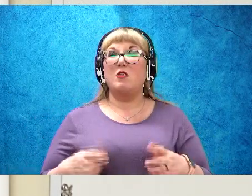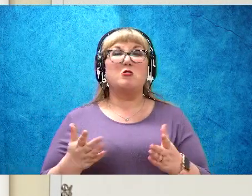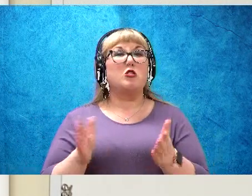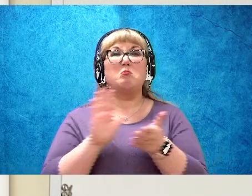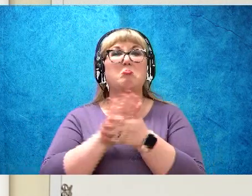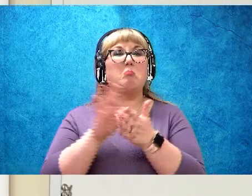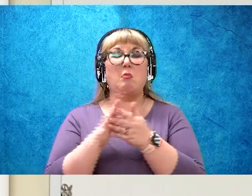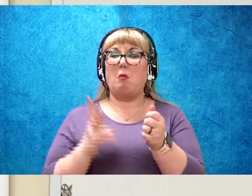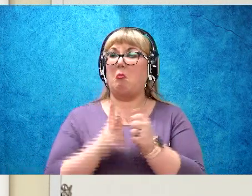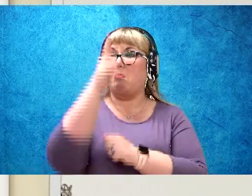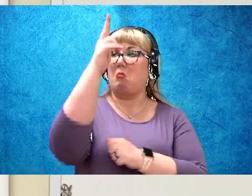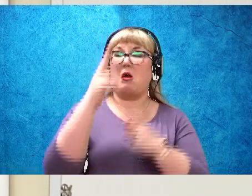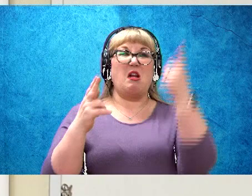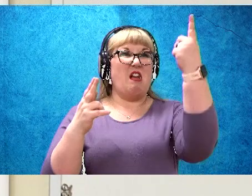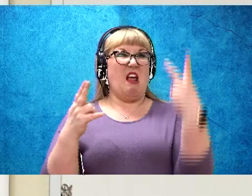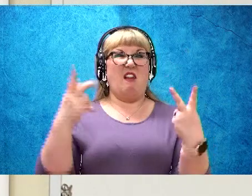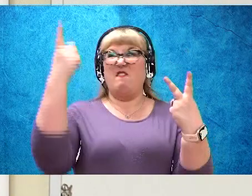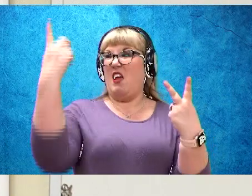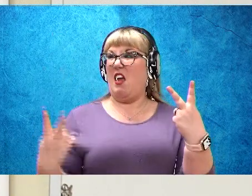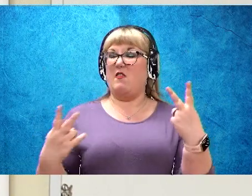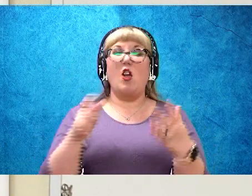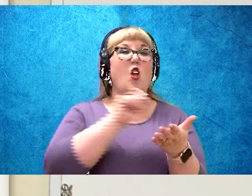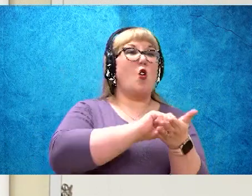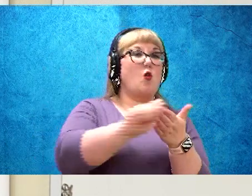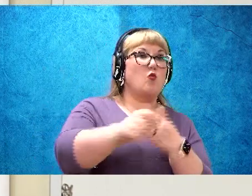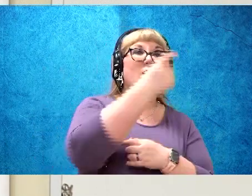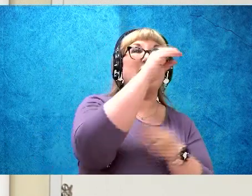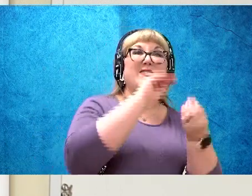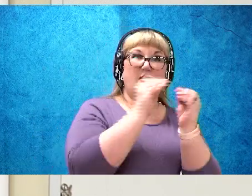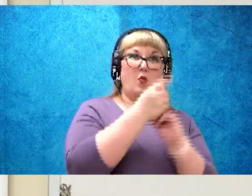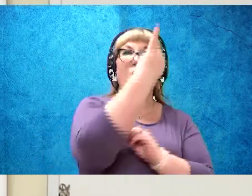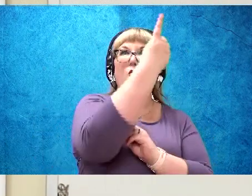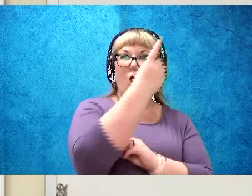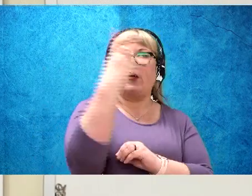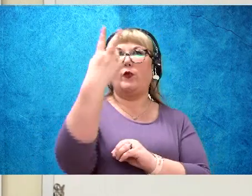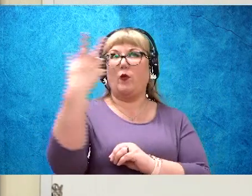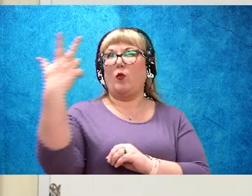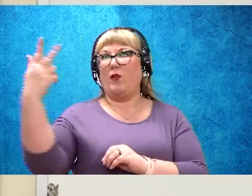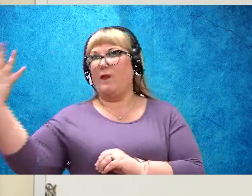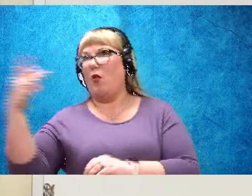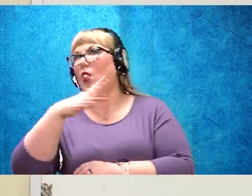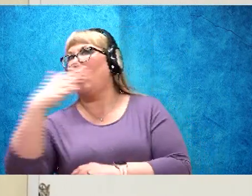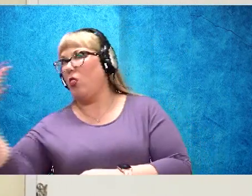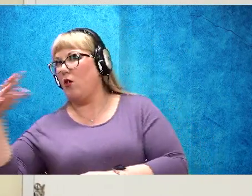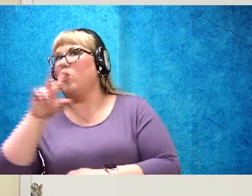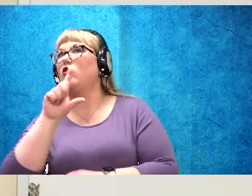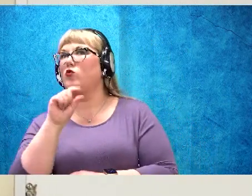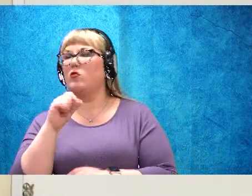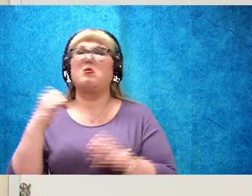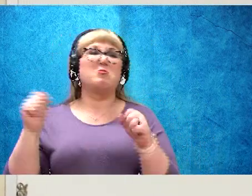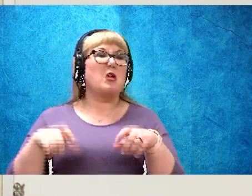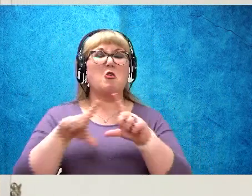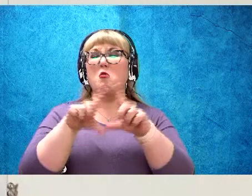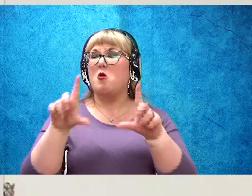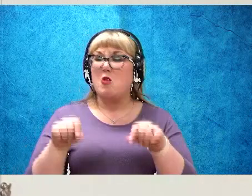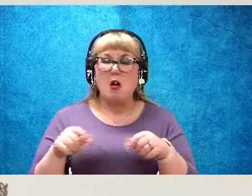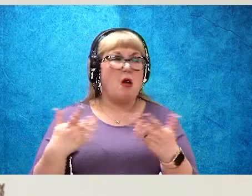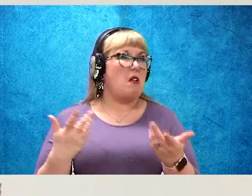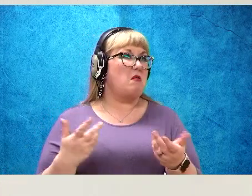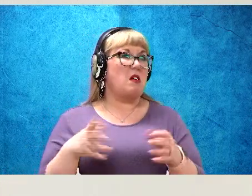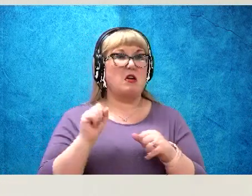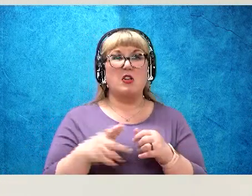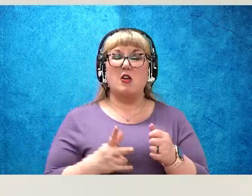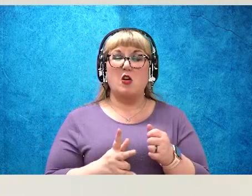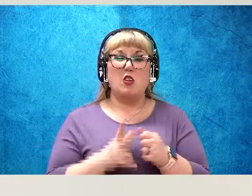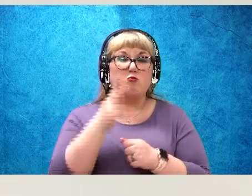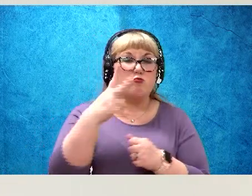half and written my numbers 1 through 20 on the pieces of paper. You can do them on note cards. You can cut a paper